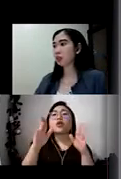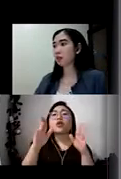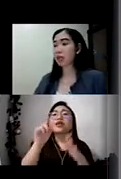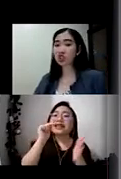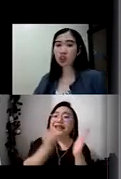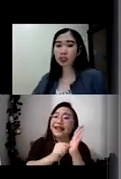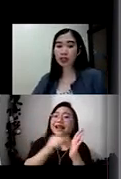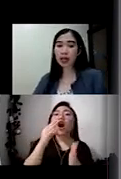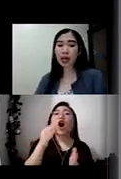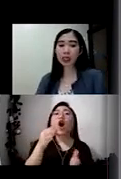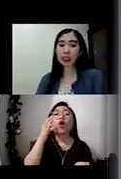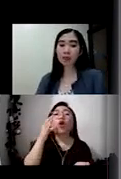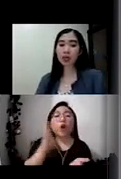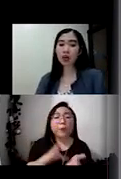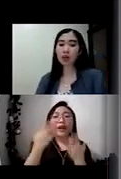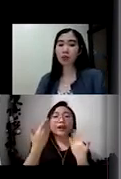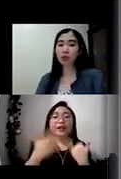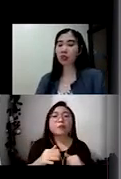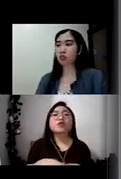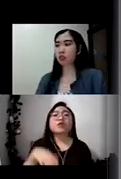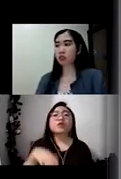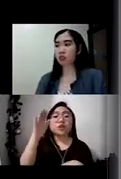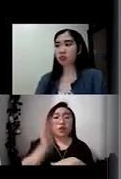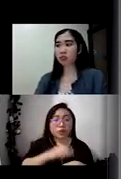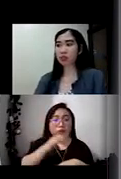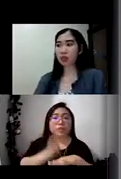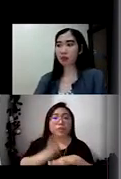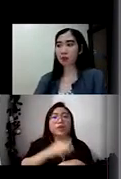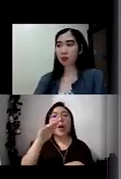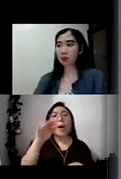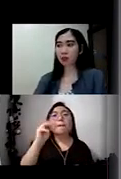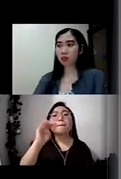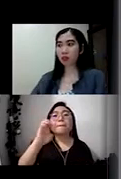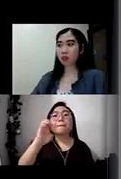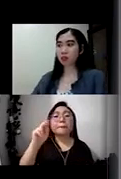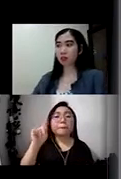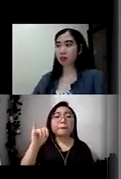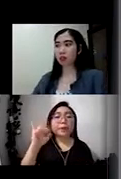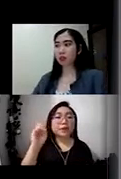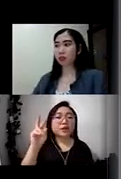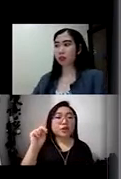and mention the email of the person. Example,